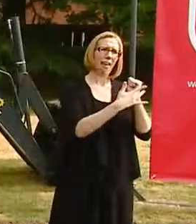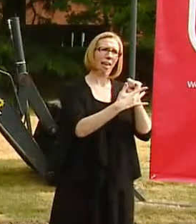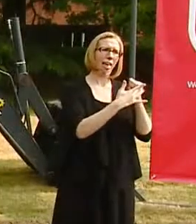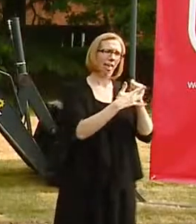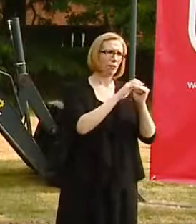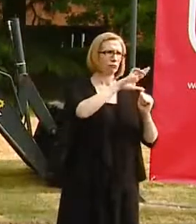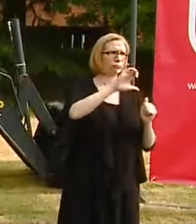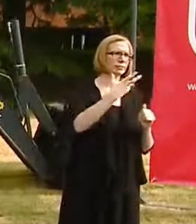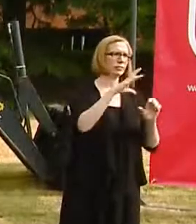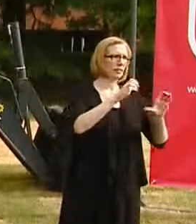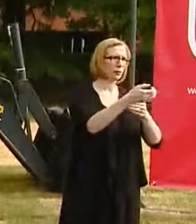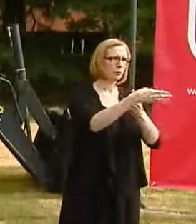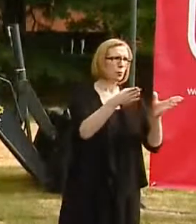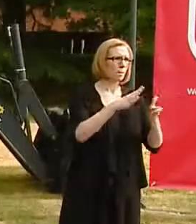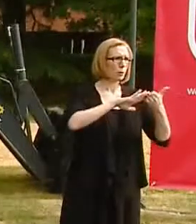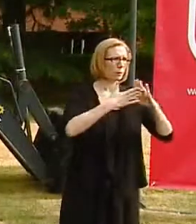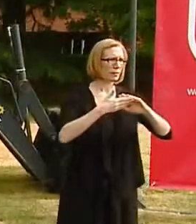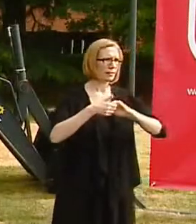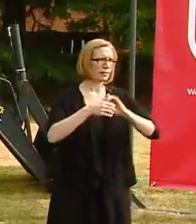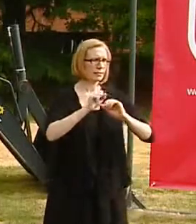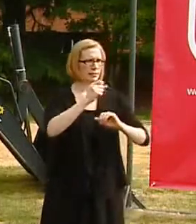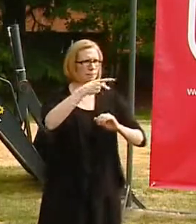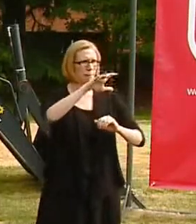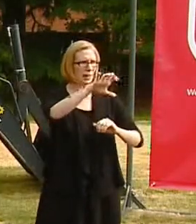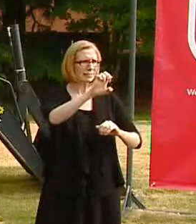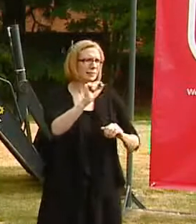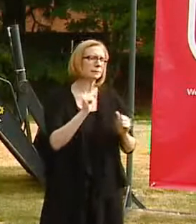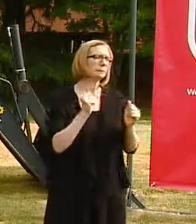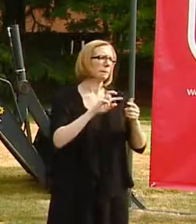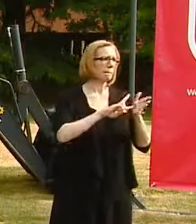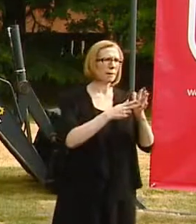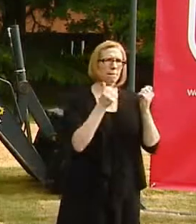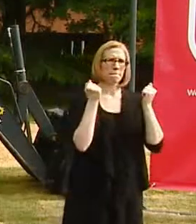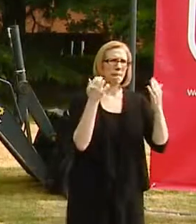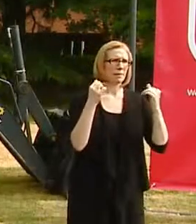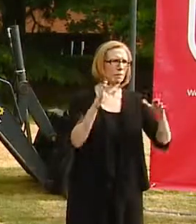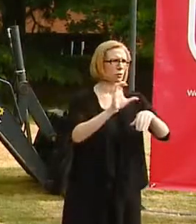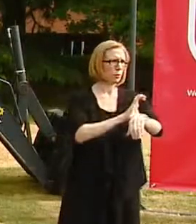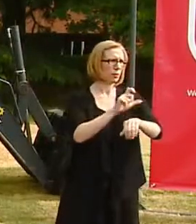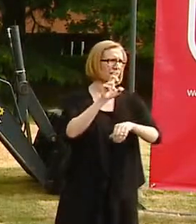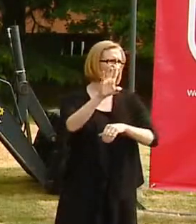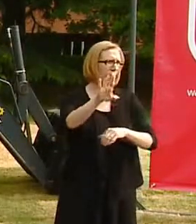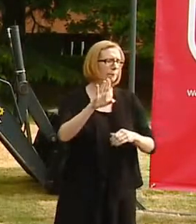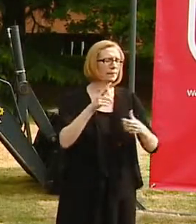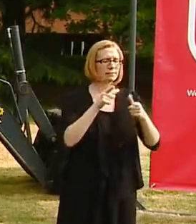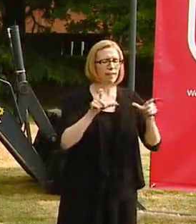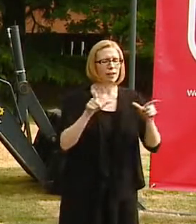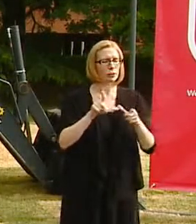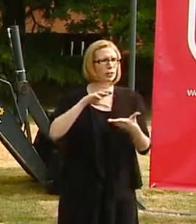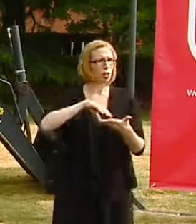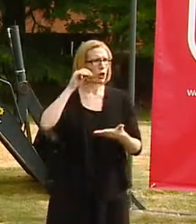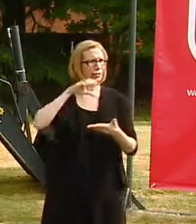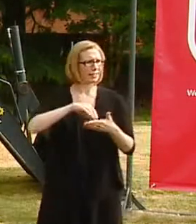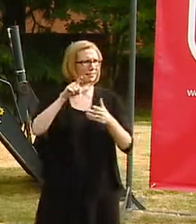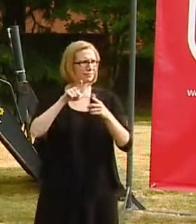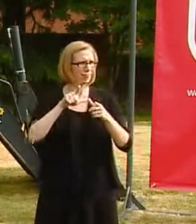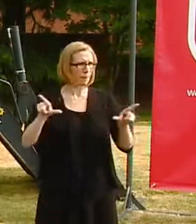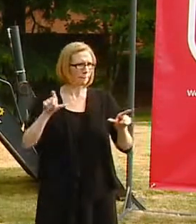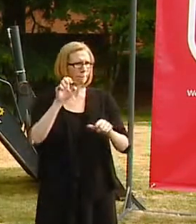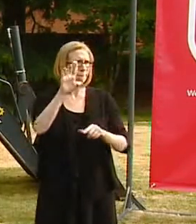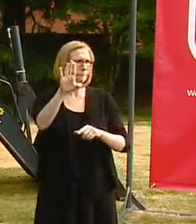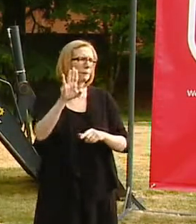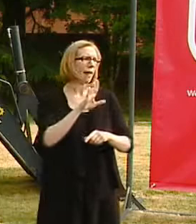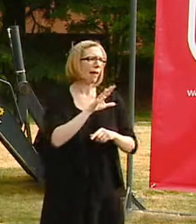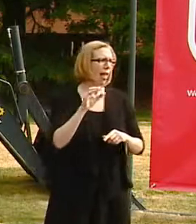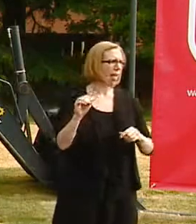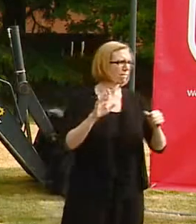technology-rich classrooms and community spaces, including multiple computer labs, a language learning lab, and a